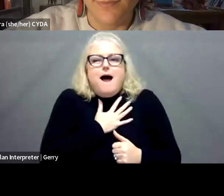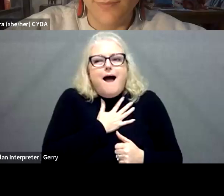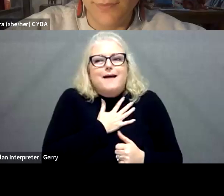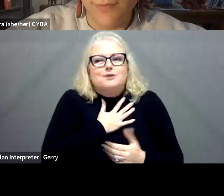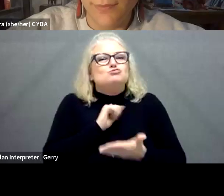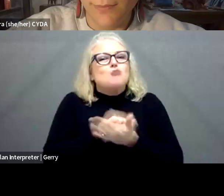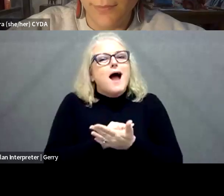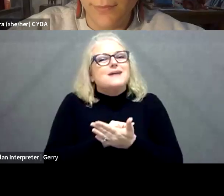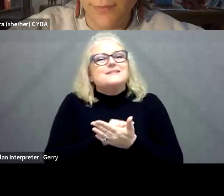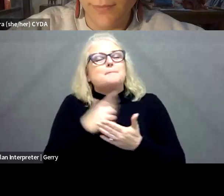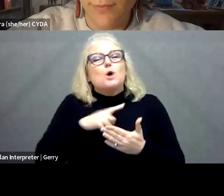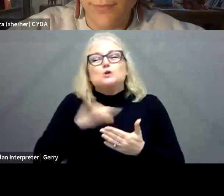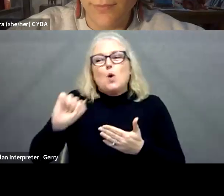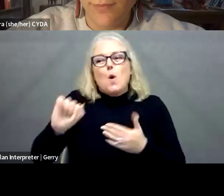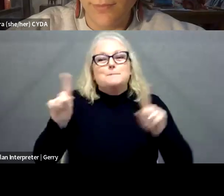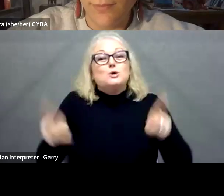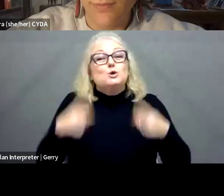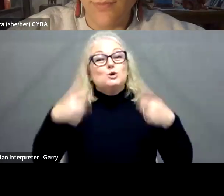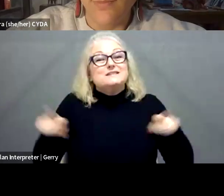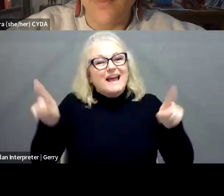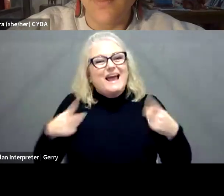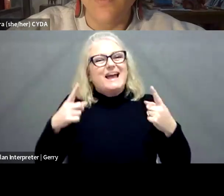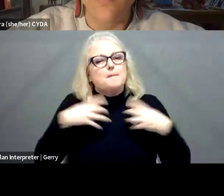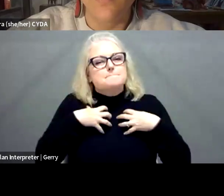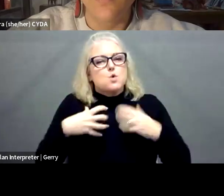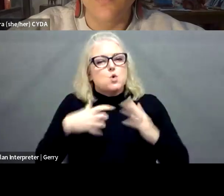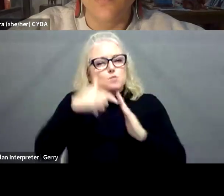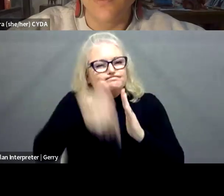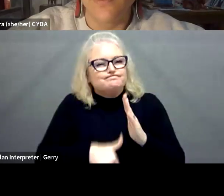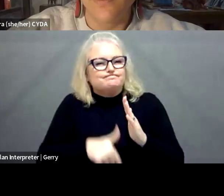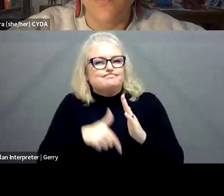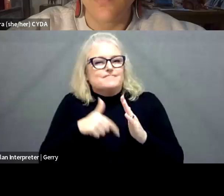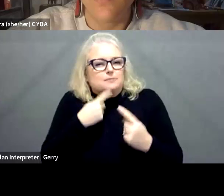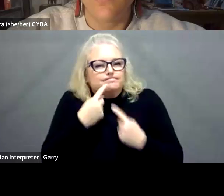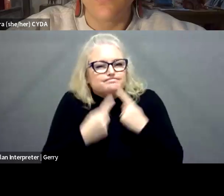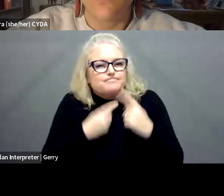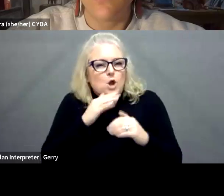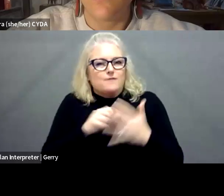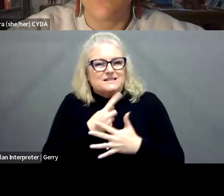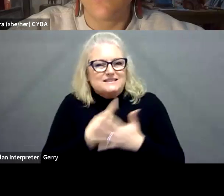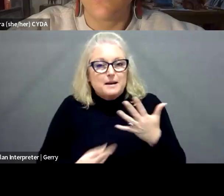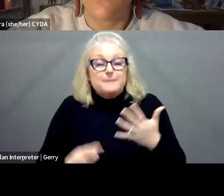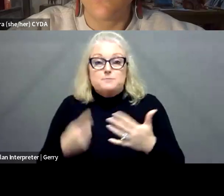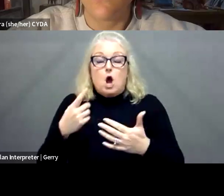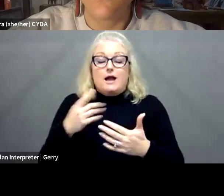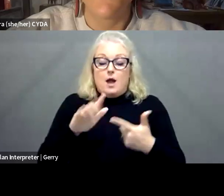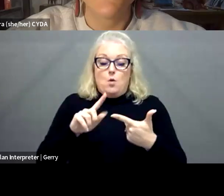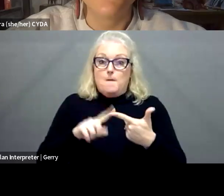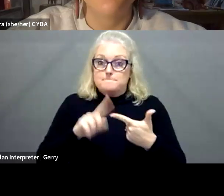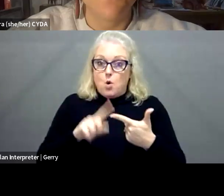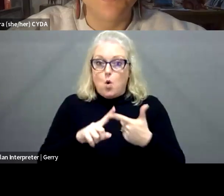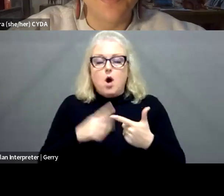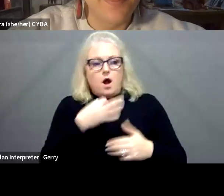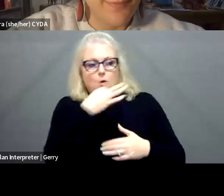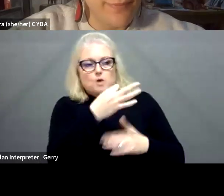your music too, is awesome. The Oh, next thank question that has been submitted from a participant before this webinar is for Laura.